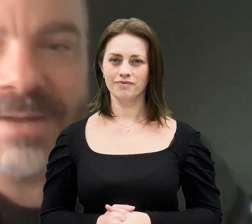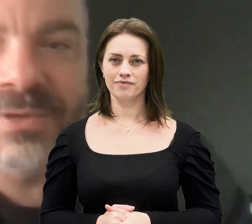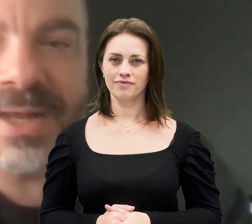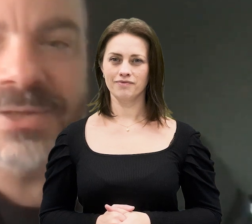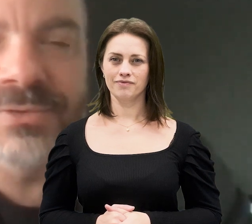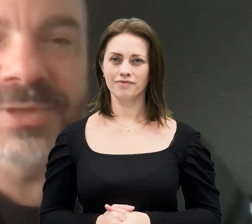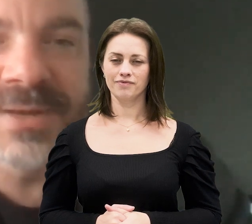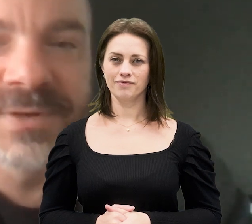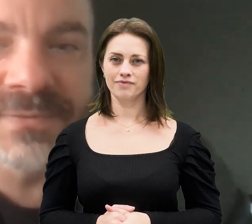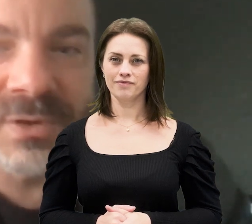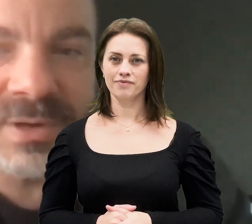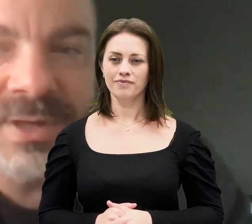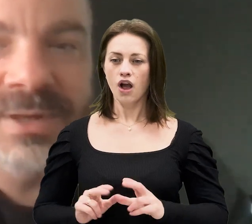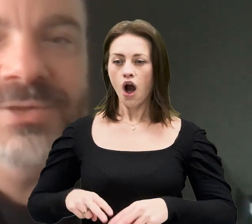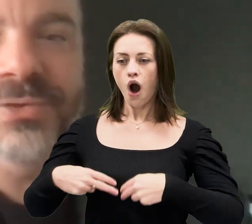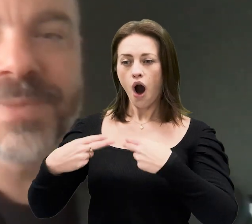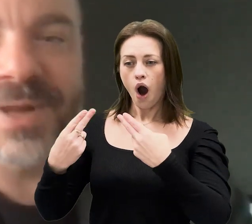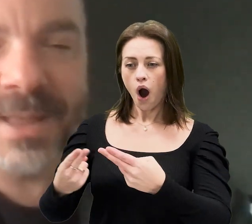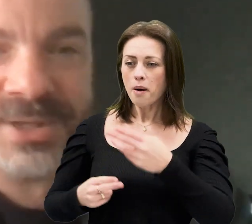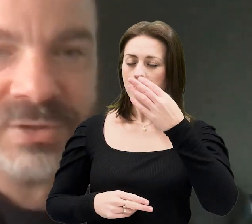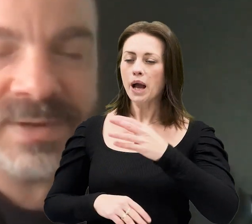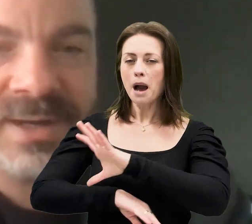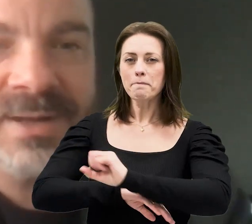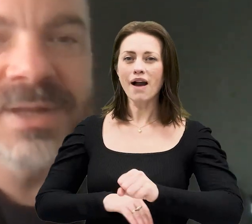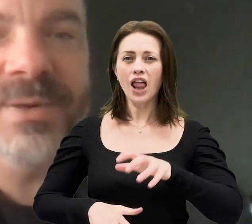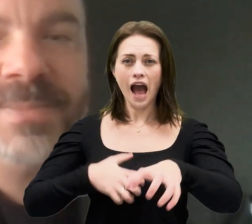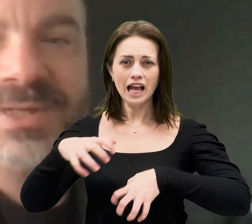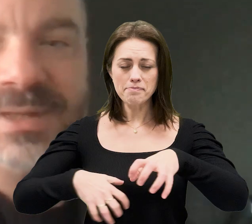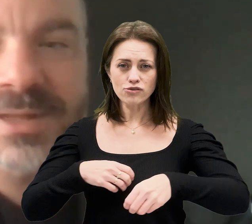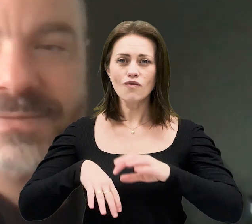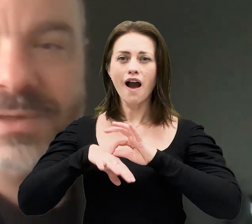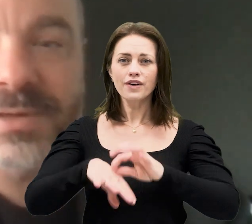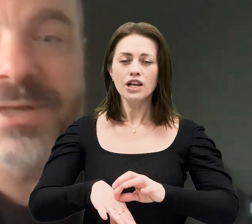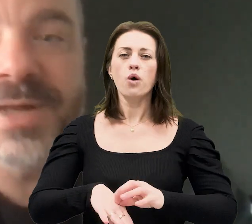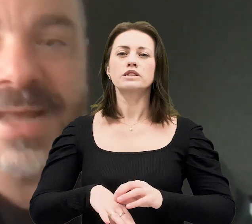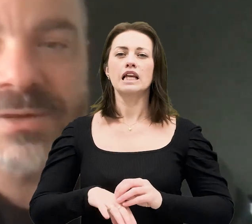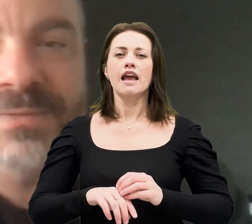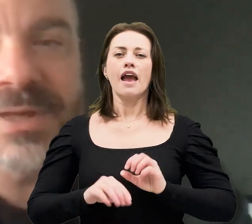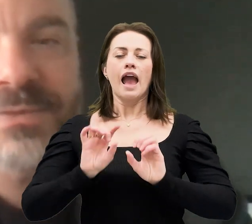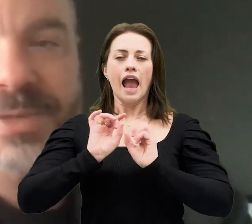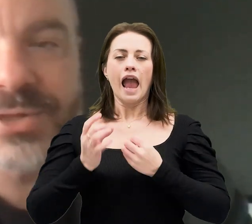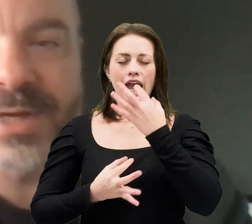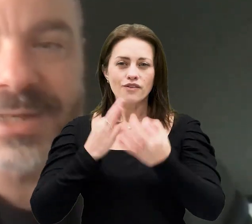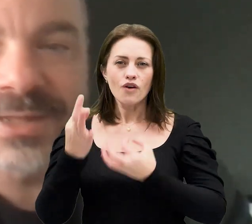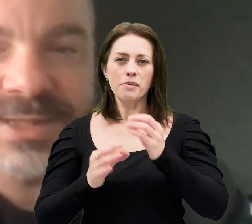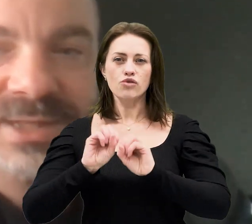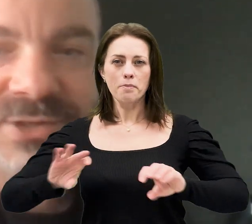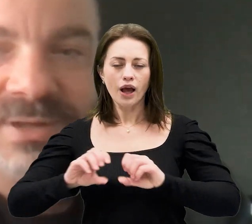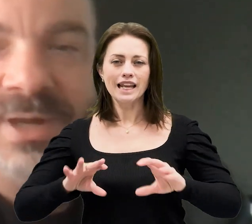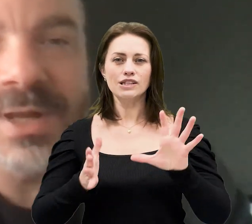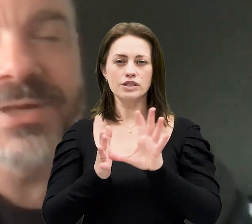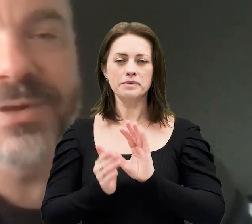So I would like to give the floor to Pavla Hrabačková, the representative and the head of the Information and